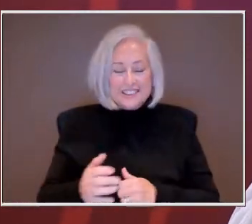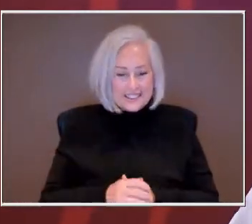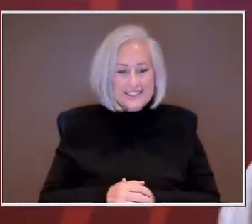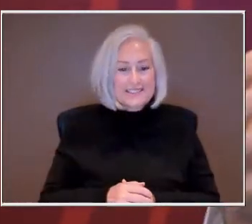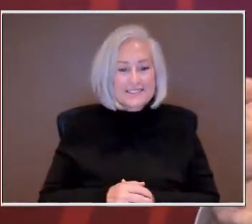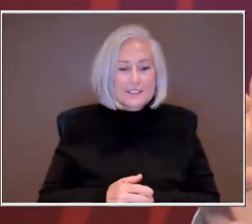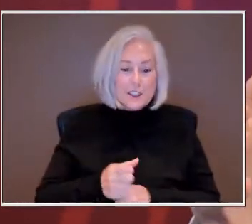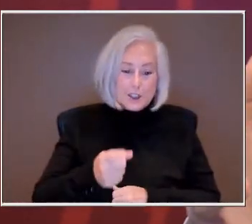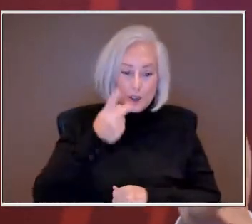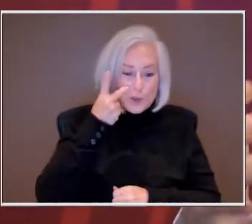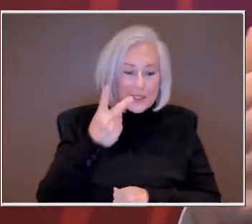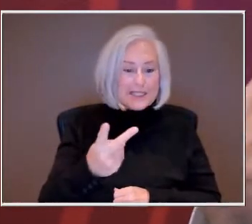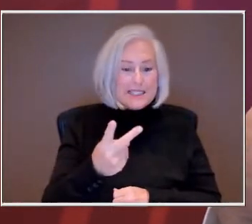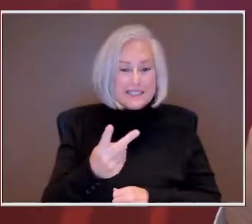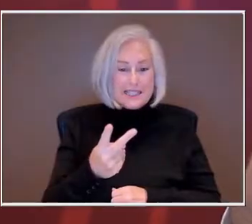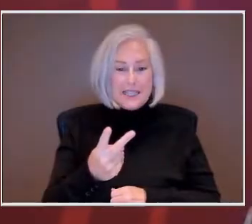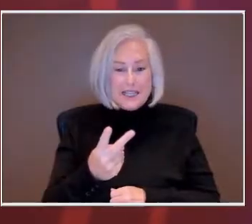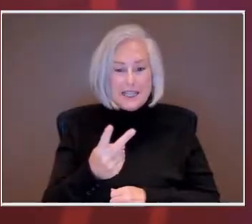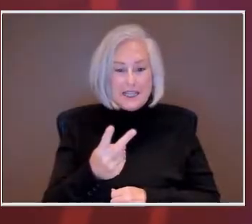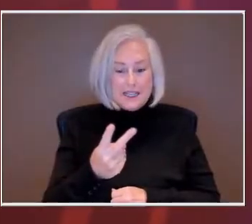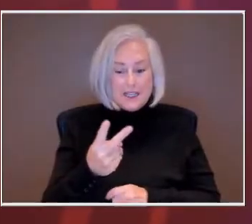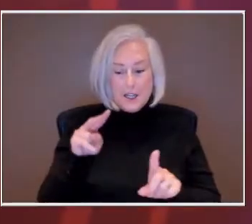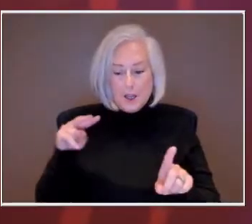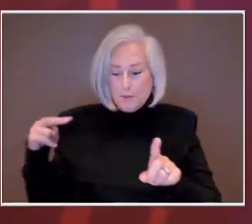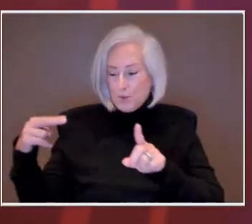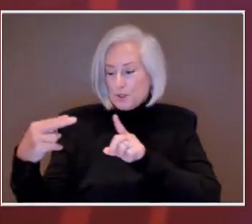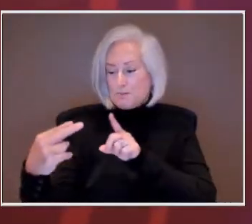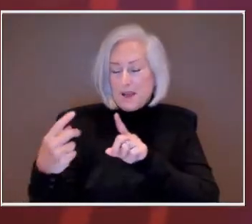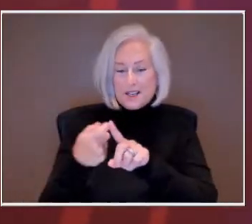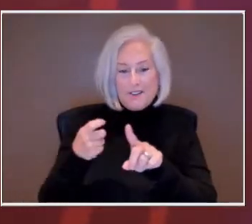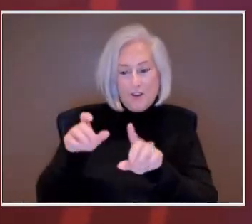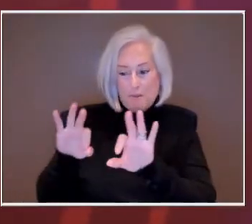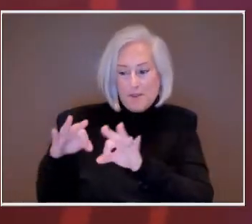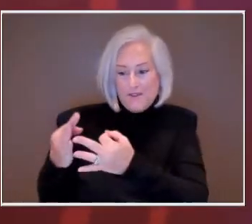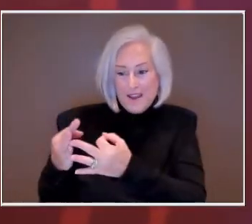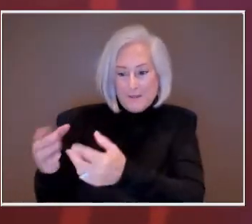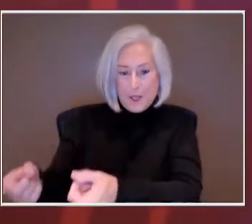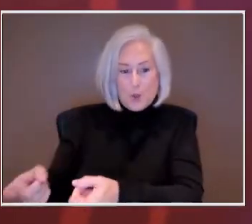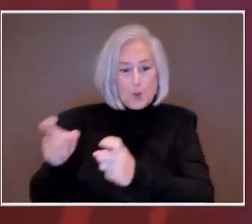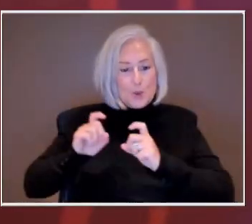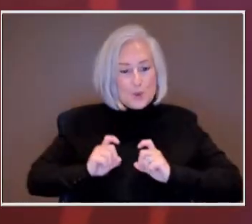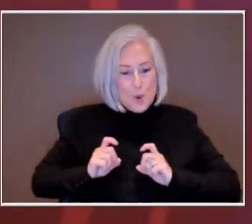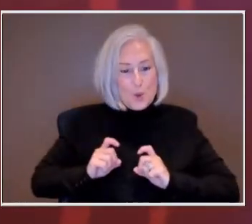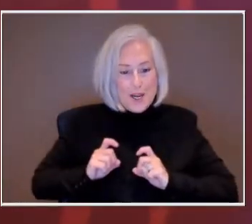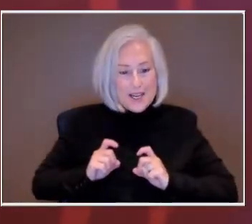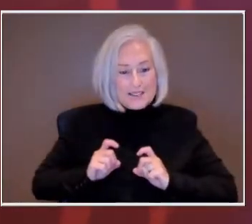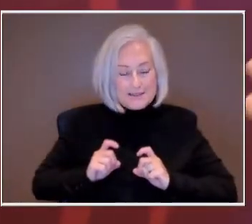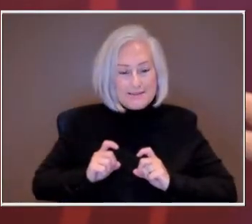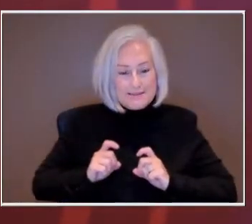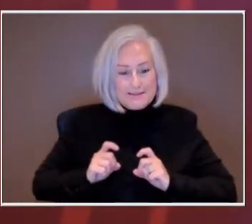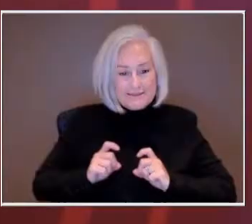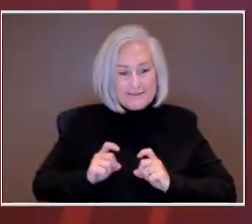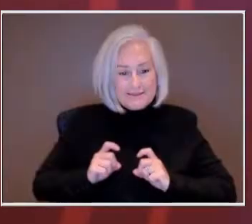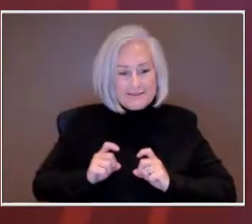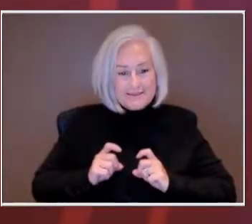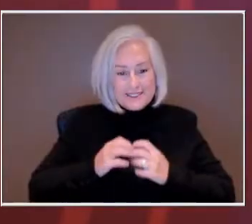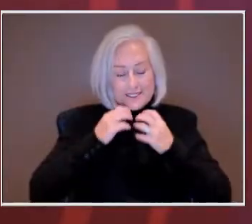the perspective from the other family, the donor family. That's so